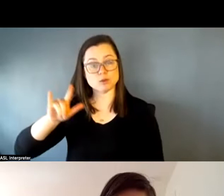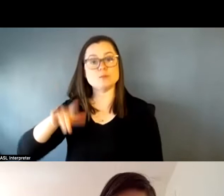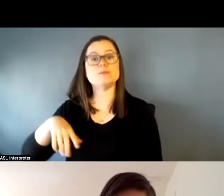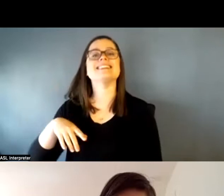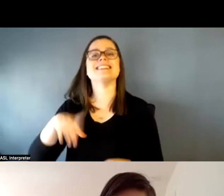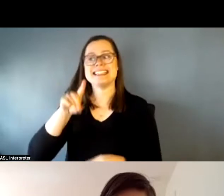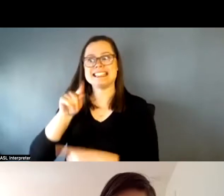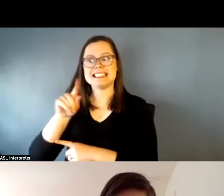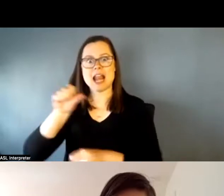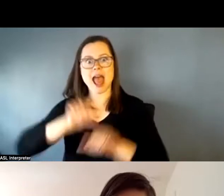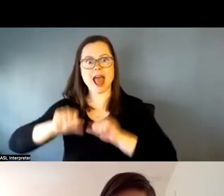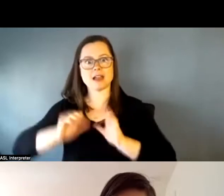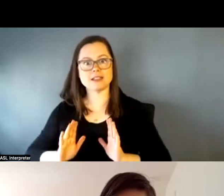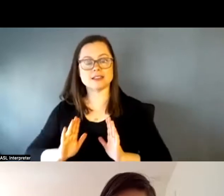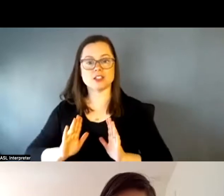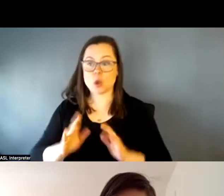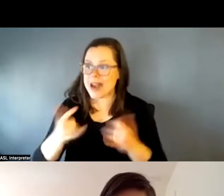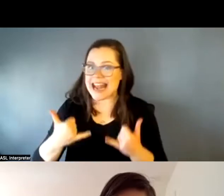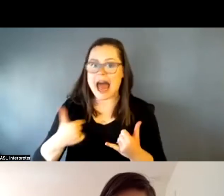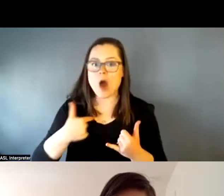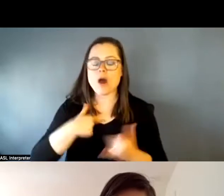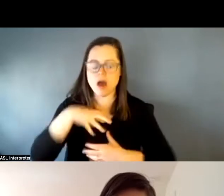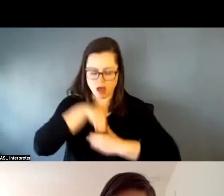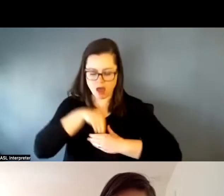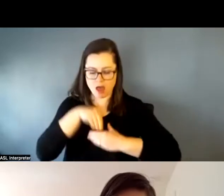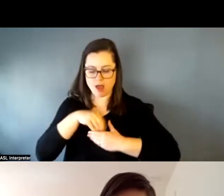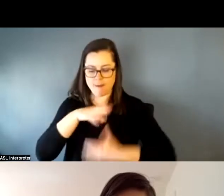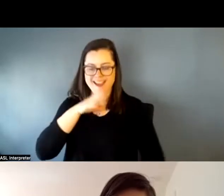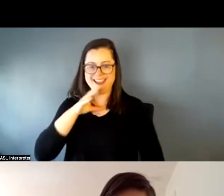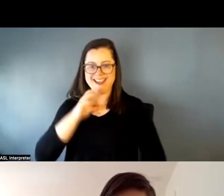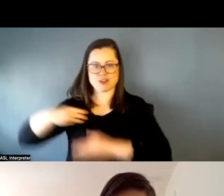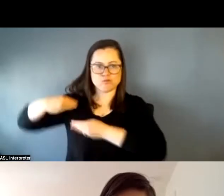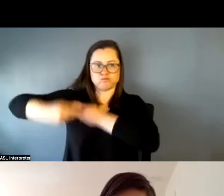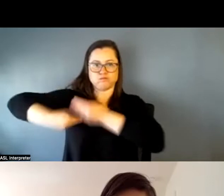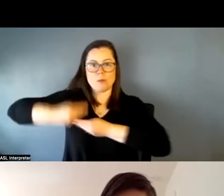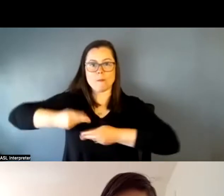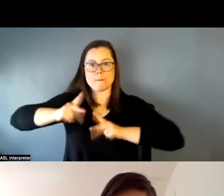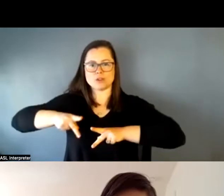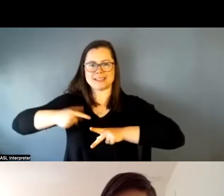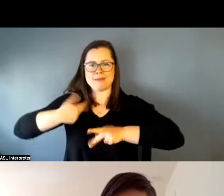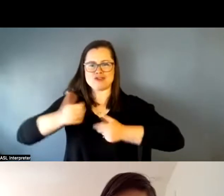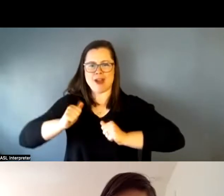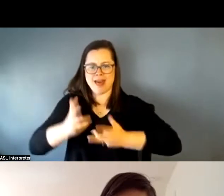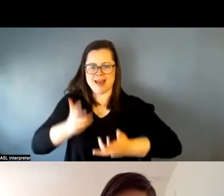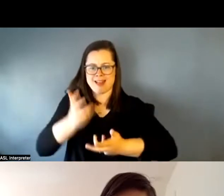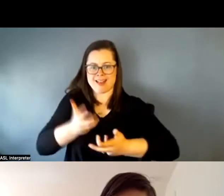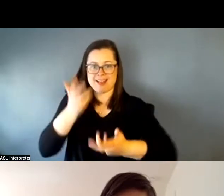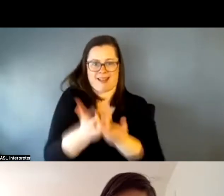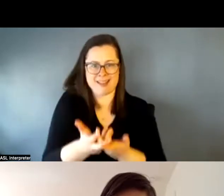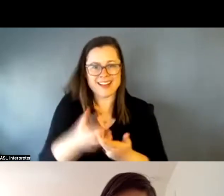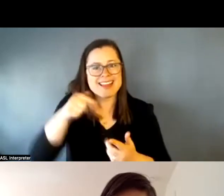here I am, an ancient person living in a modern world trying to adjust. So